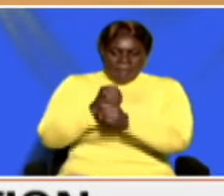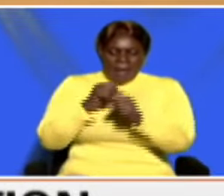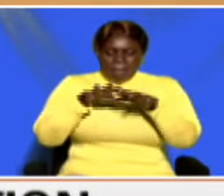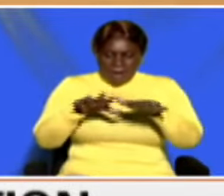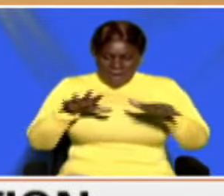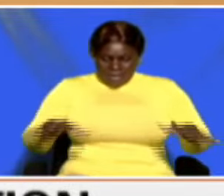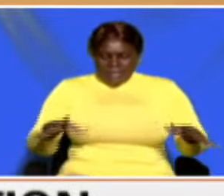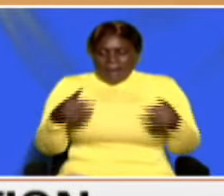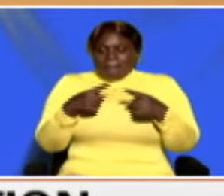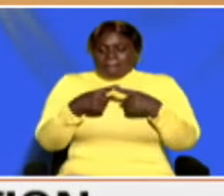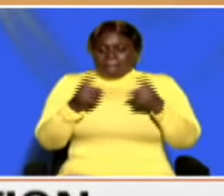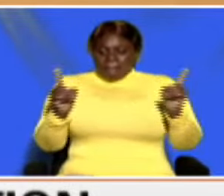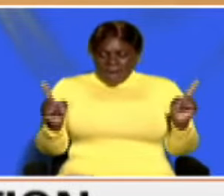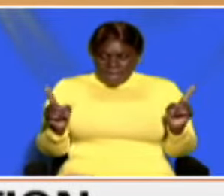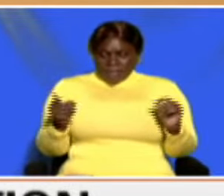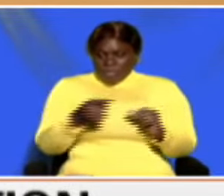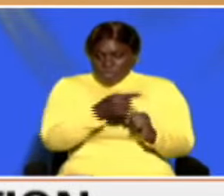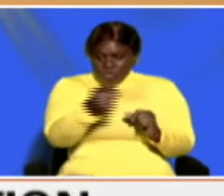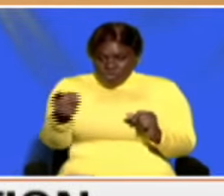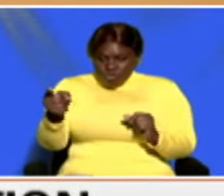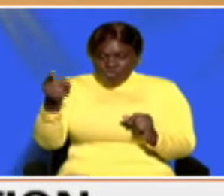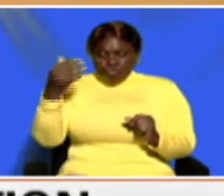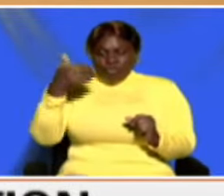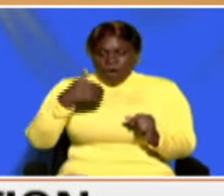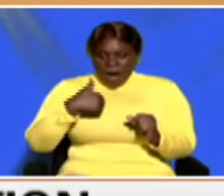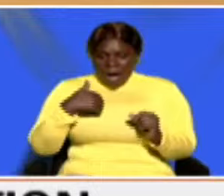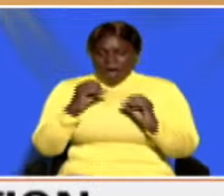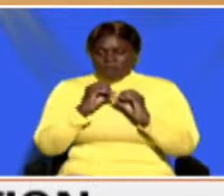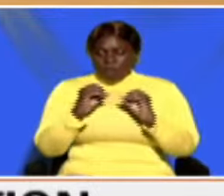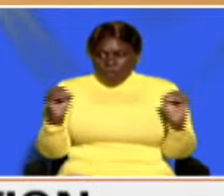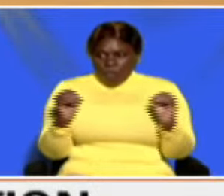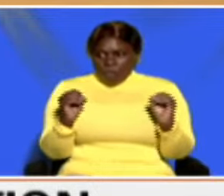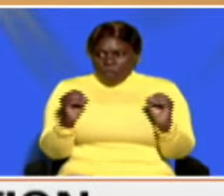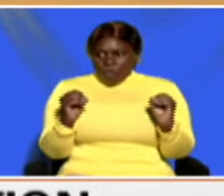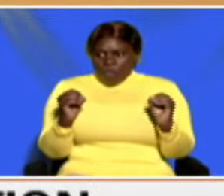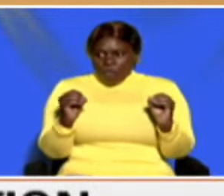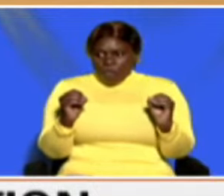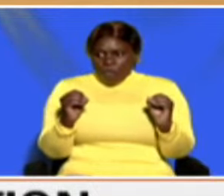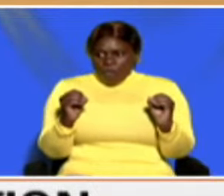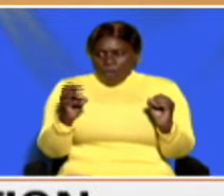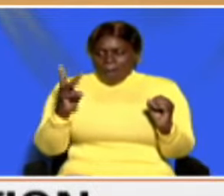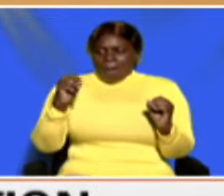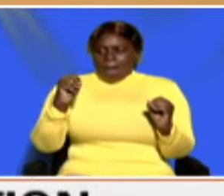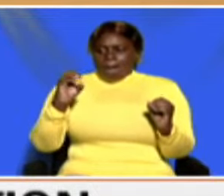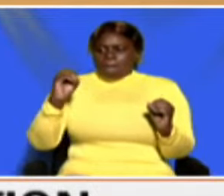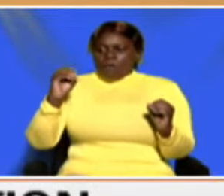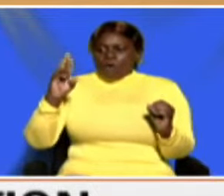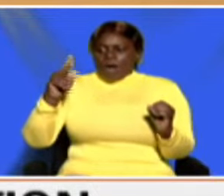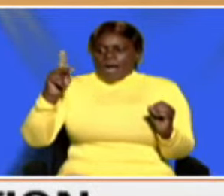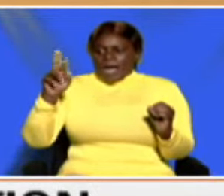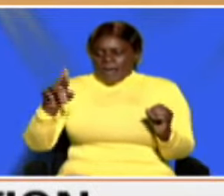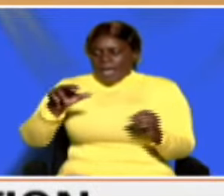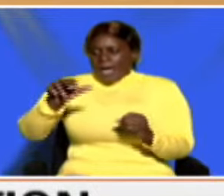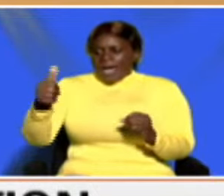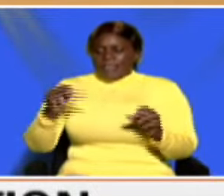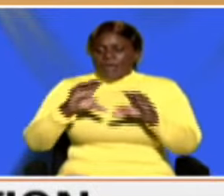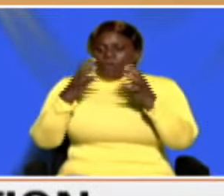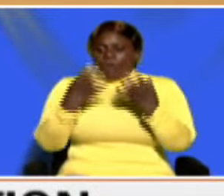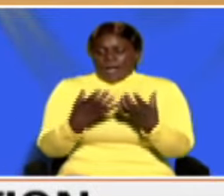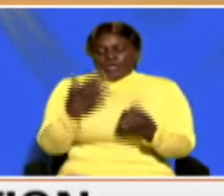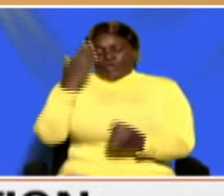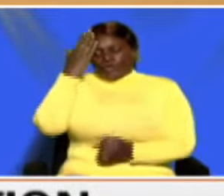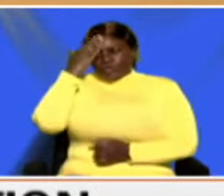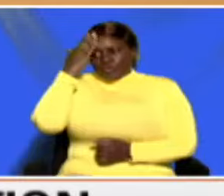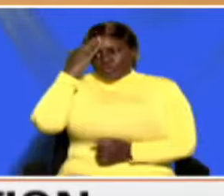Okay. However, what you may not have is the marketing and for the rest of the world to